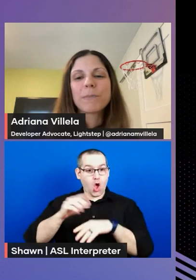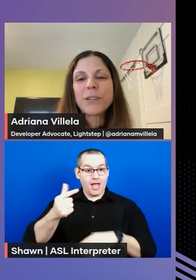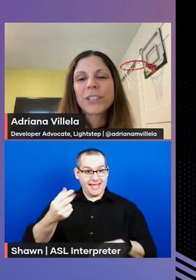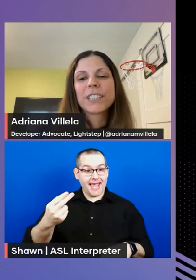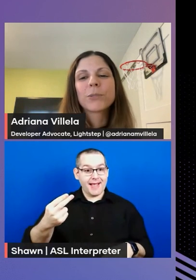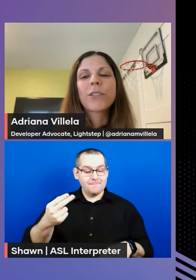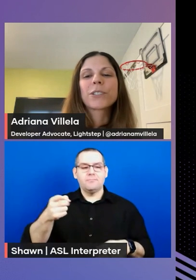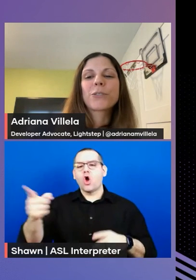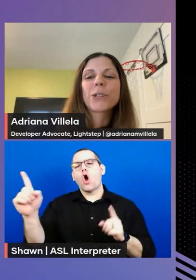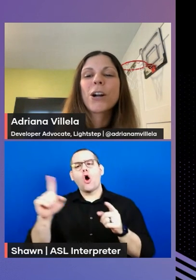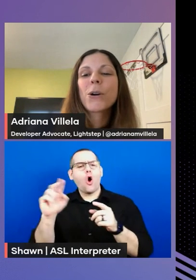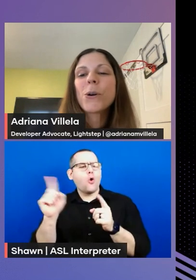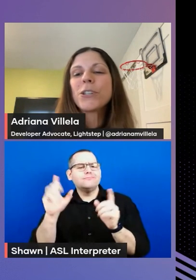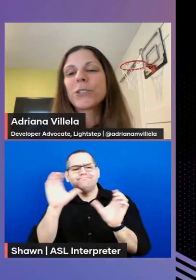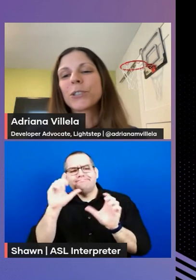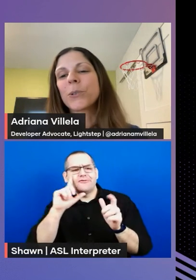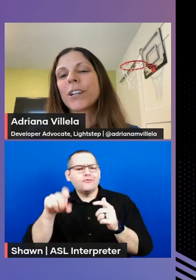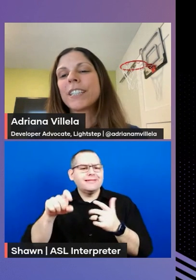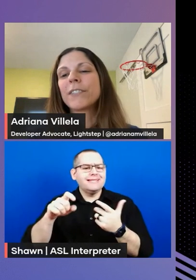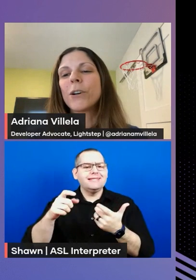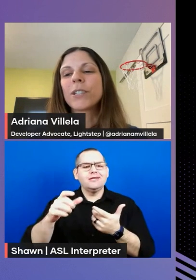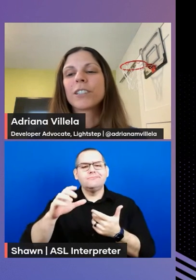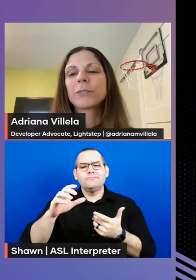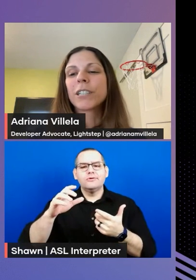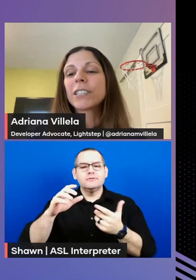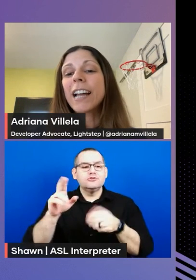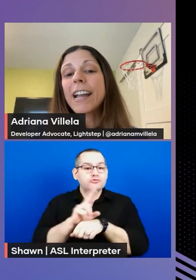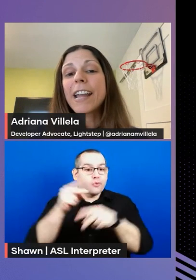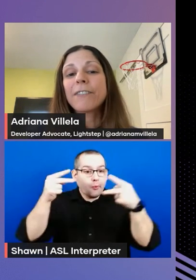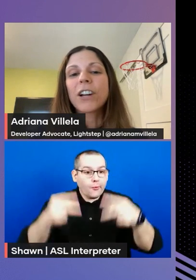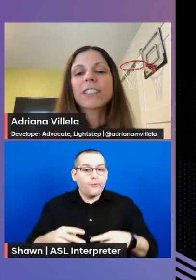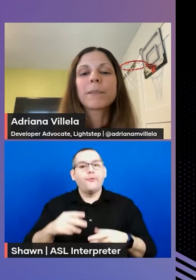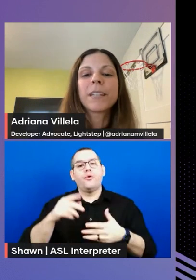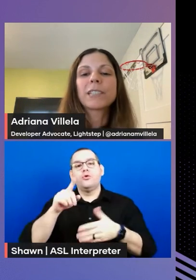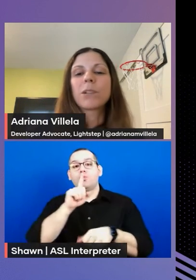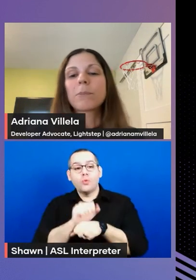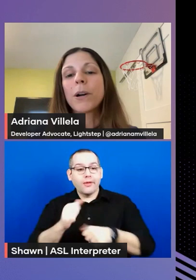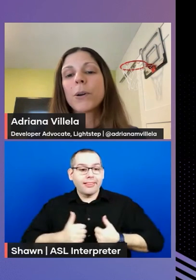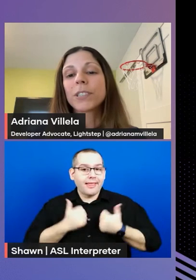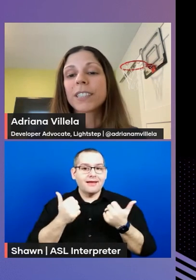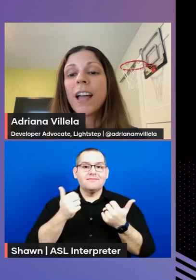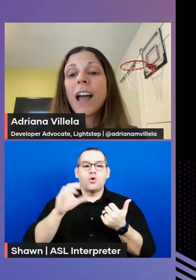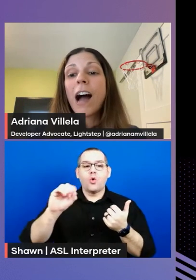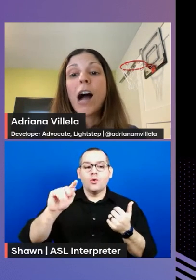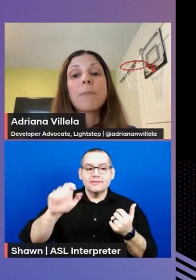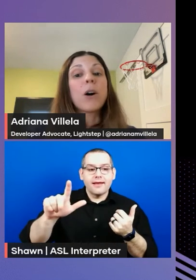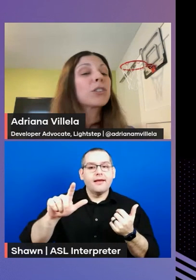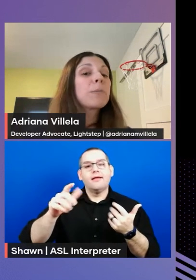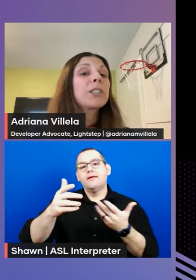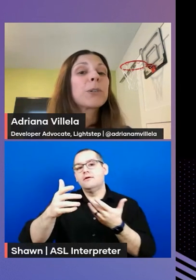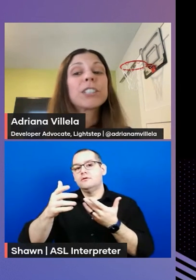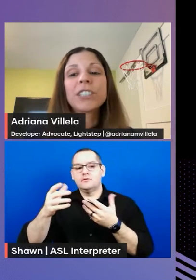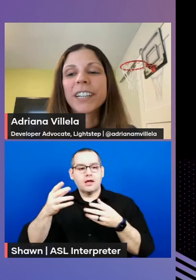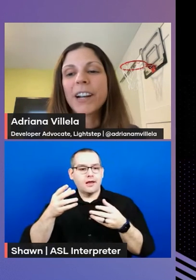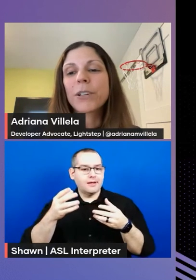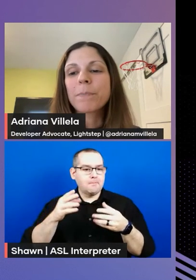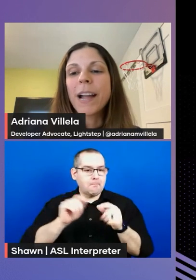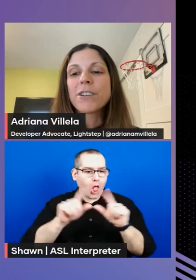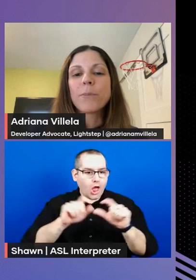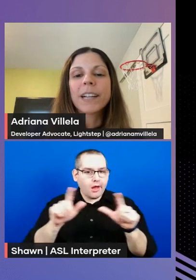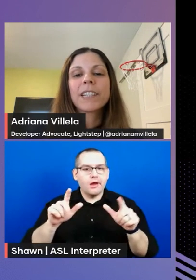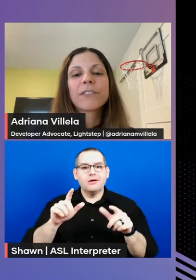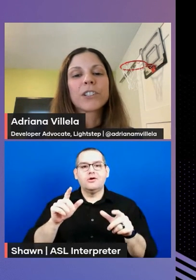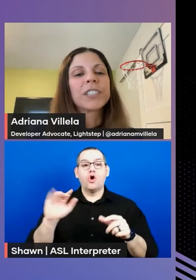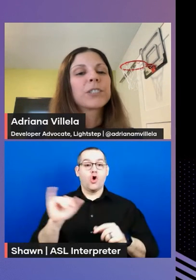for contributions, whether it's through code, user stories of OTel in real life, docs updates, blog posts. Also, be sure to check out